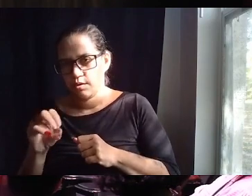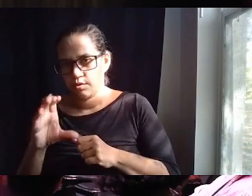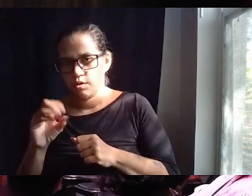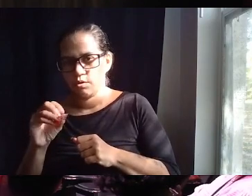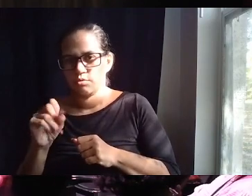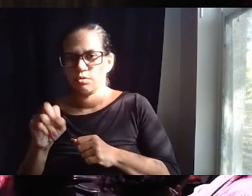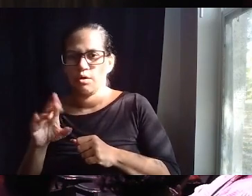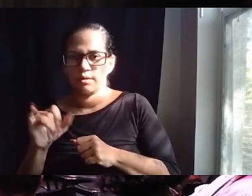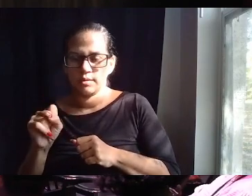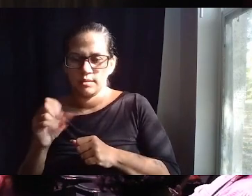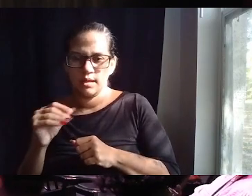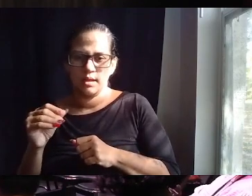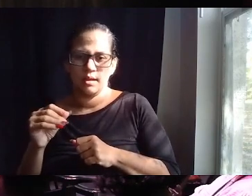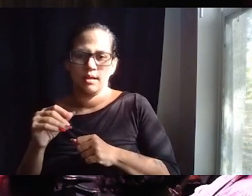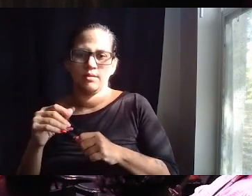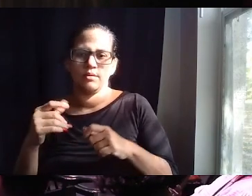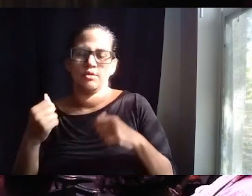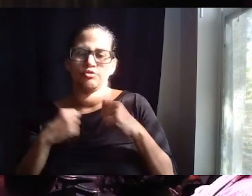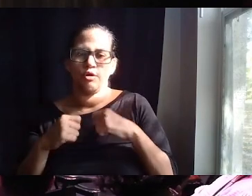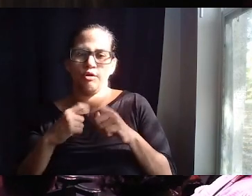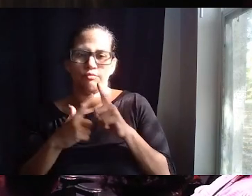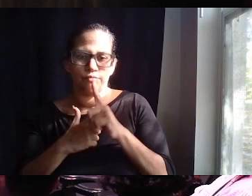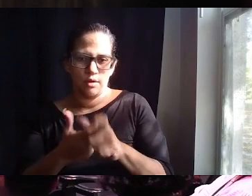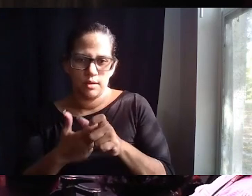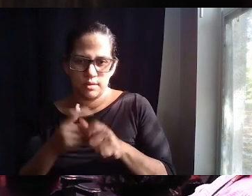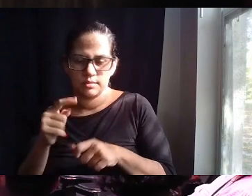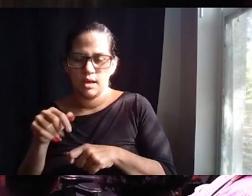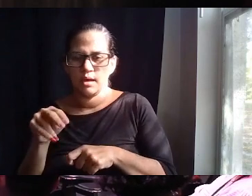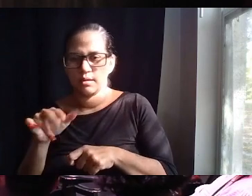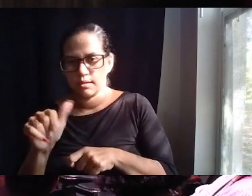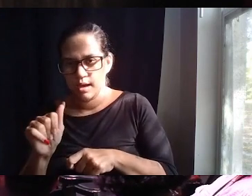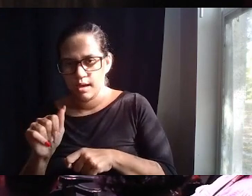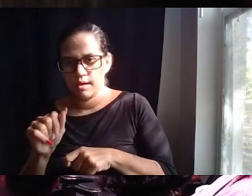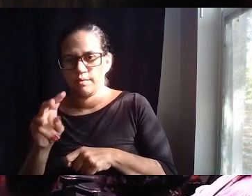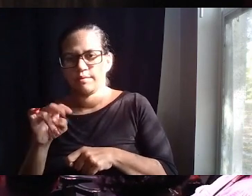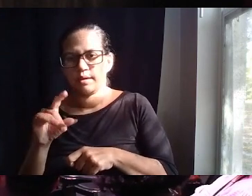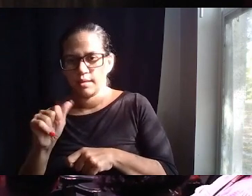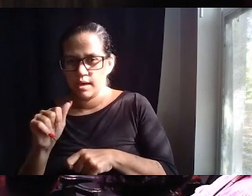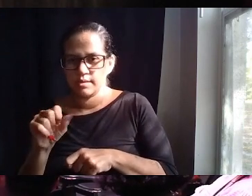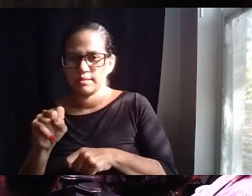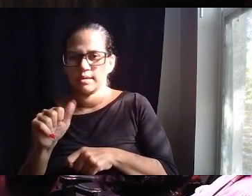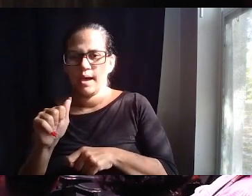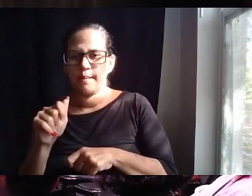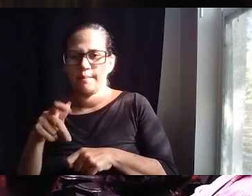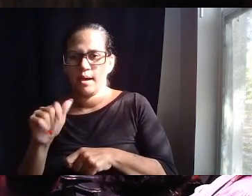showrunner Tania Vida Serracho? I don't know if that was a dream or not.